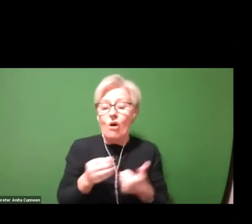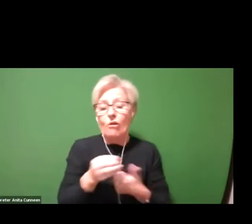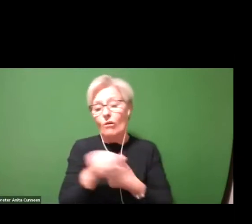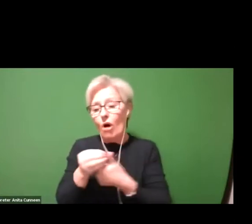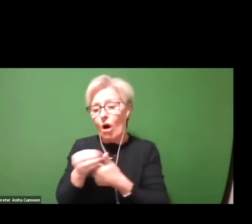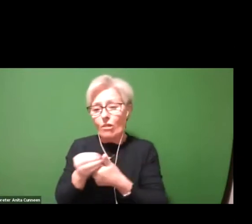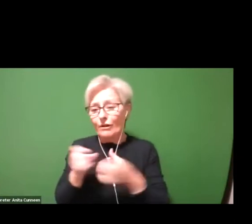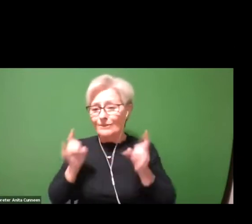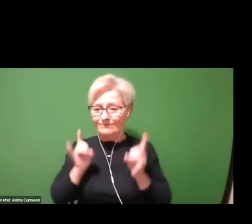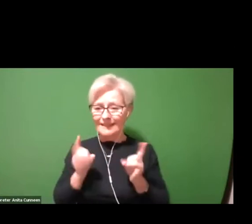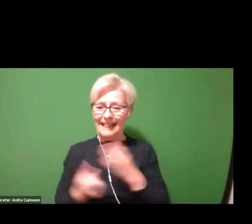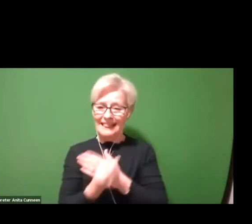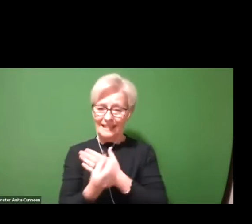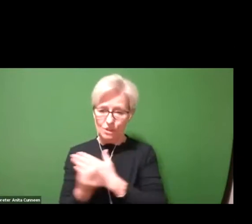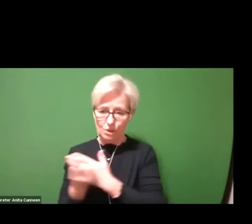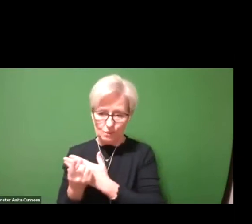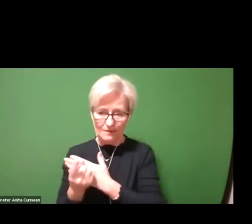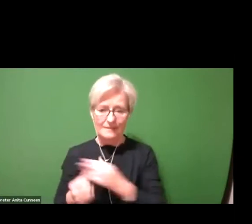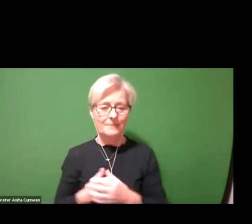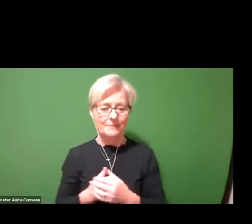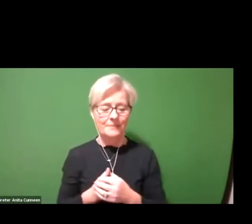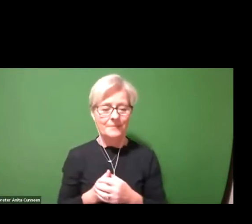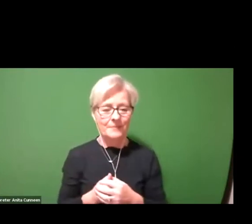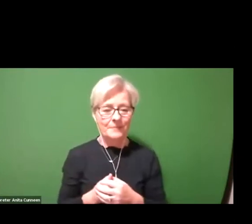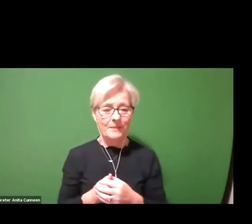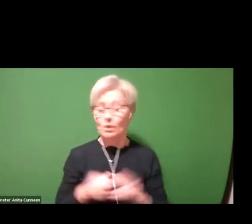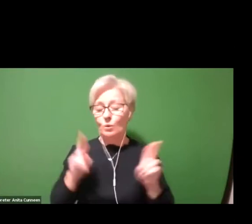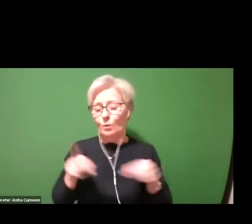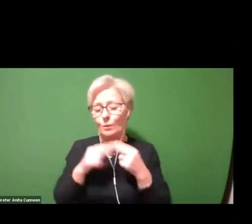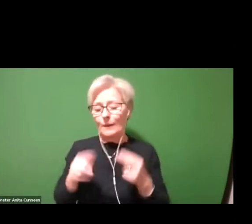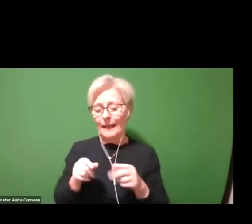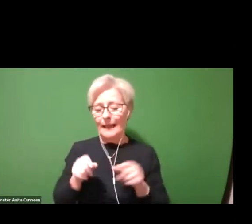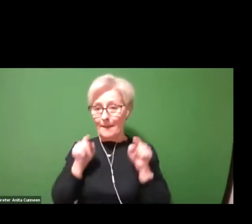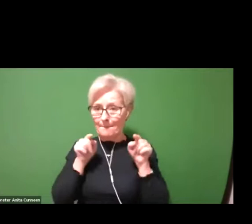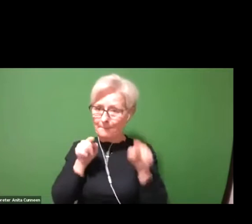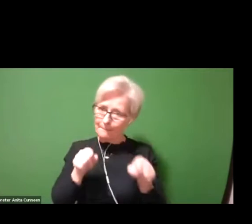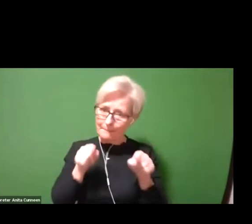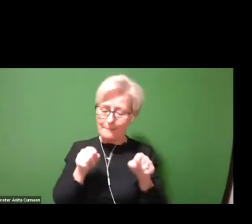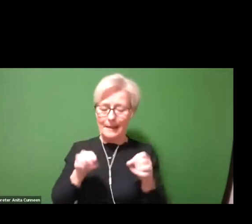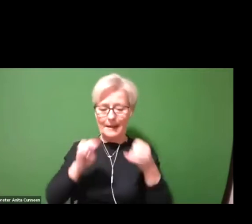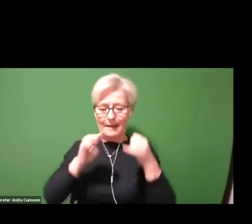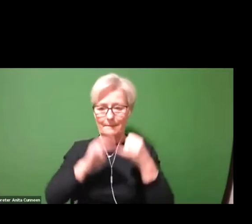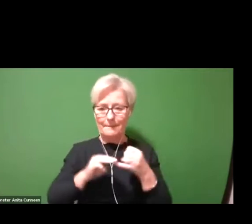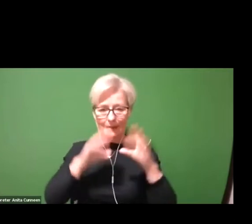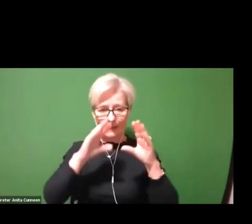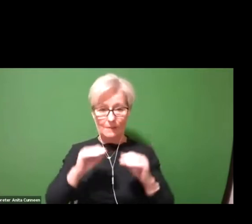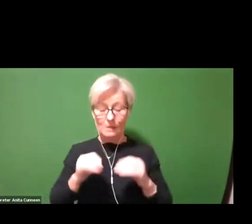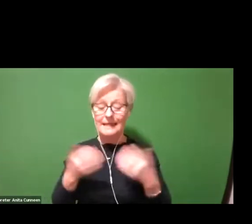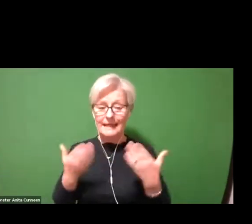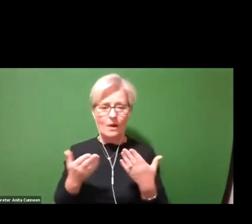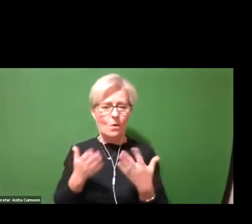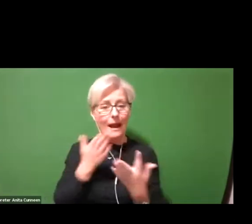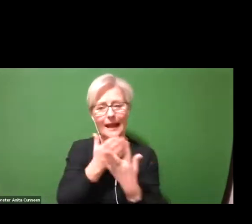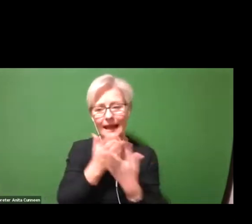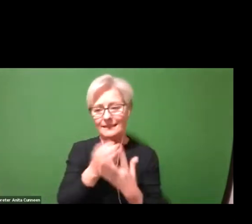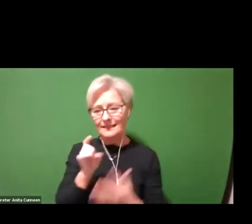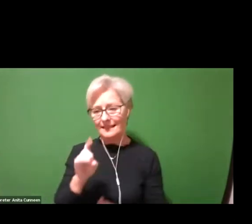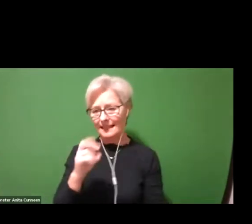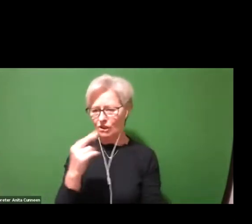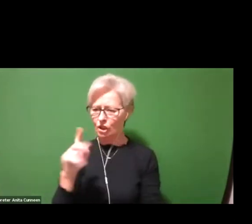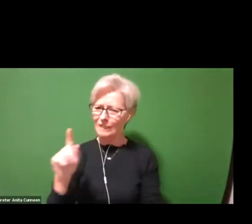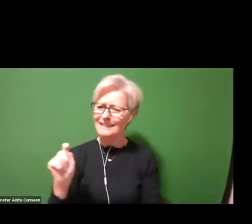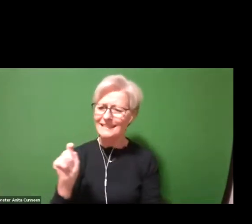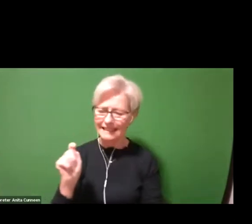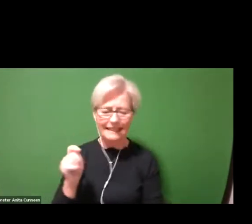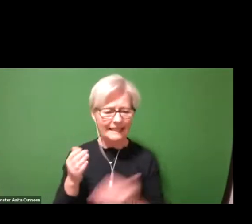menopause, although it has a lot to answer for. So in terms of accessing HRT, modern HRT is a very safe product